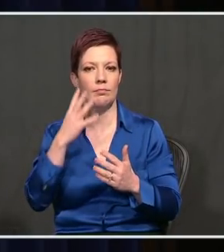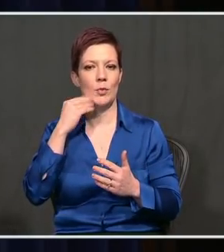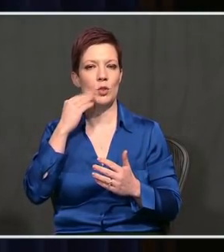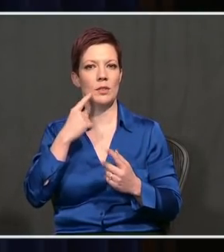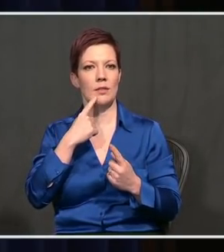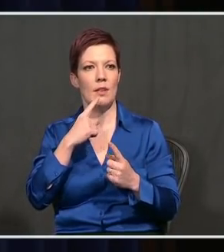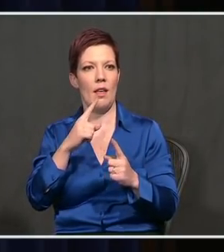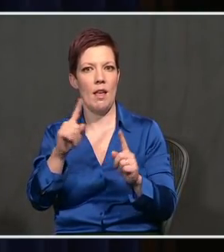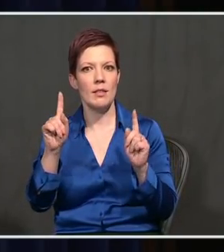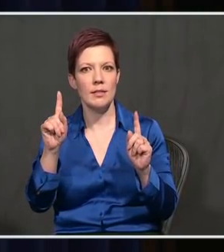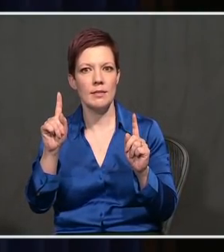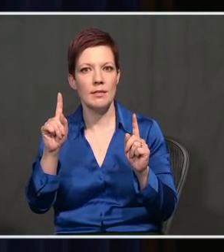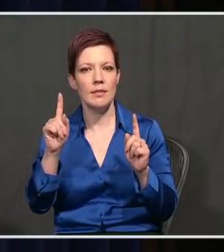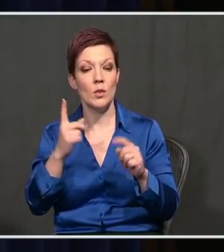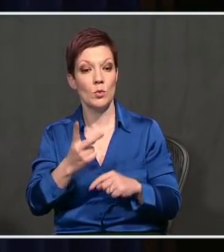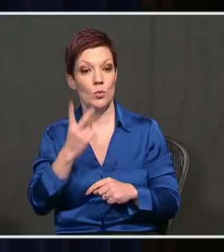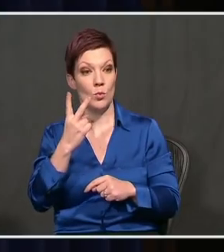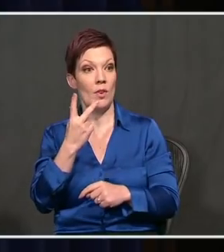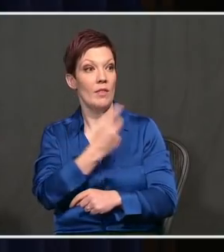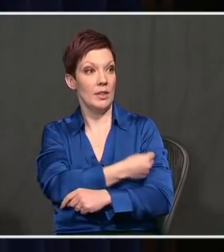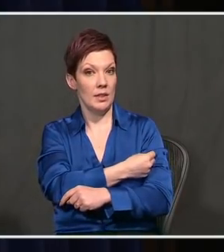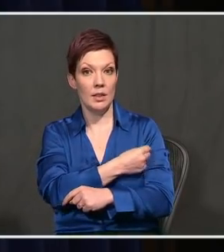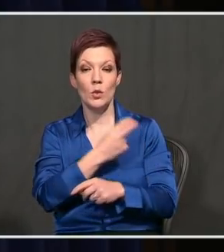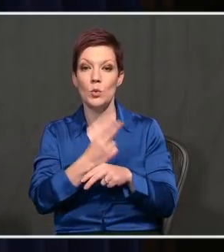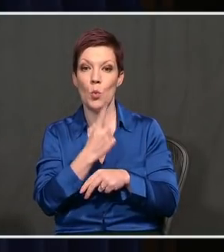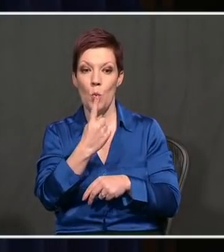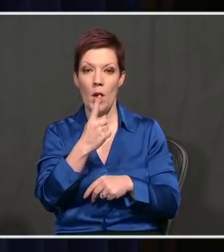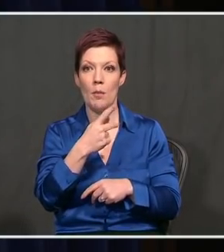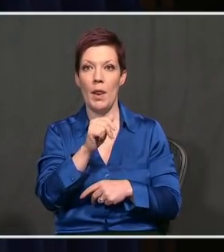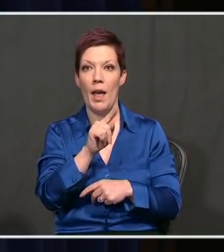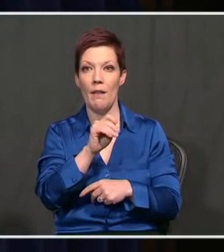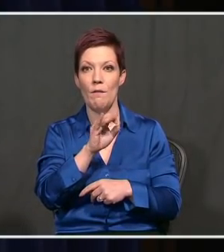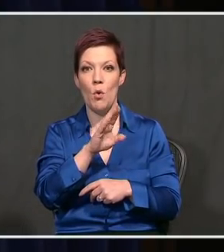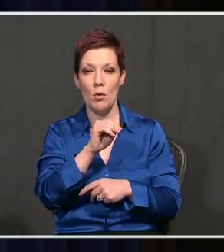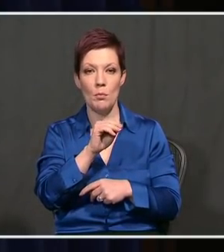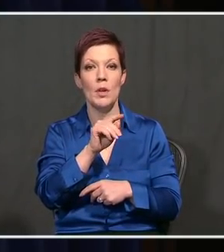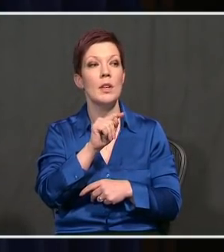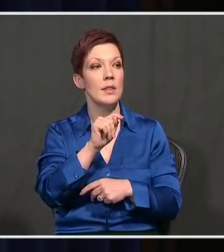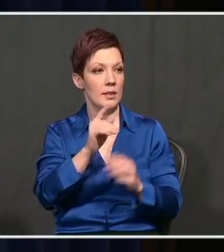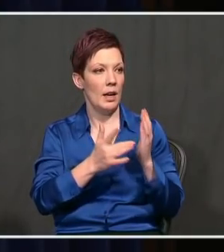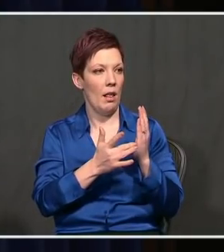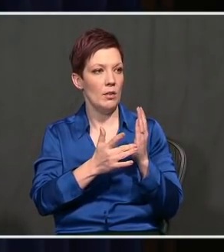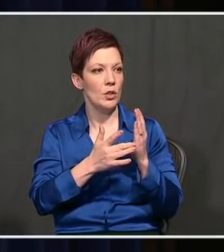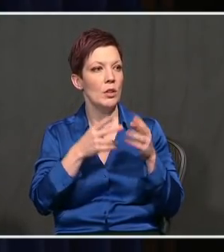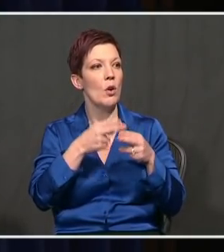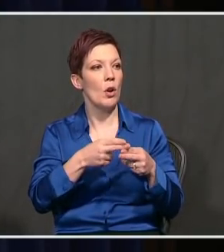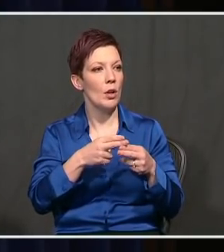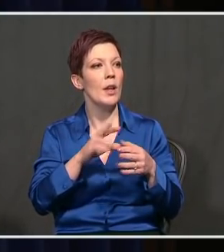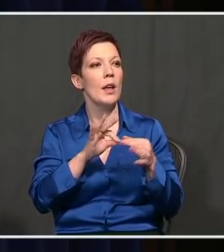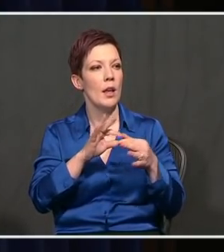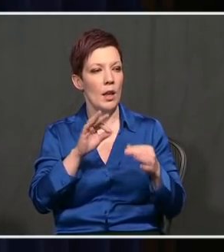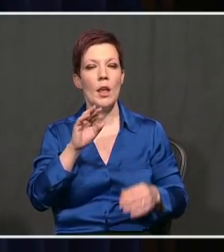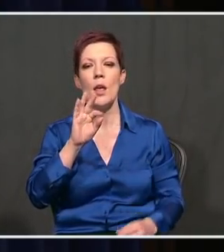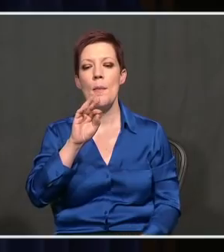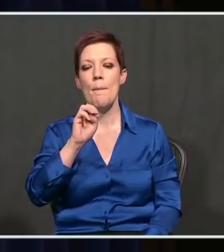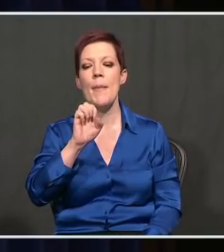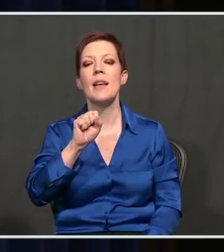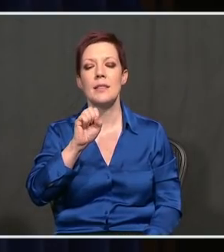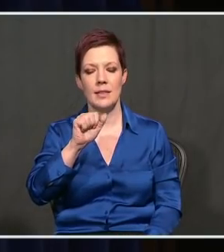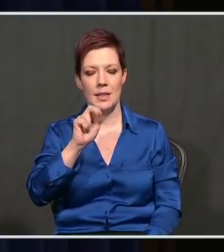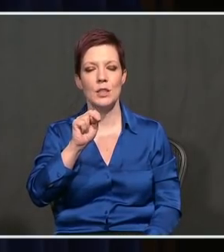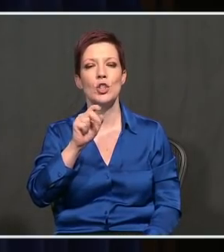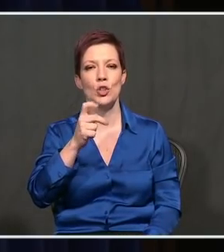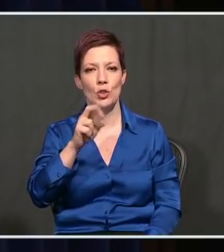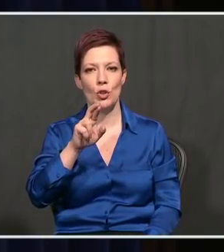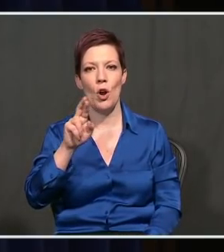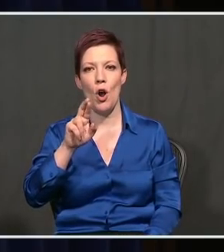the vaccines using one platform technology called messenger RNA have demonstrated, I believe, exceptional